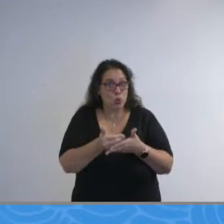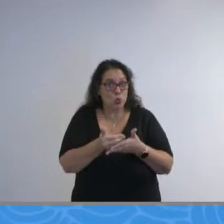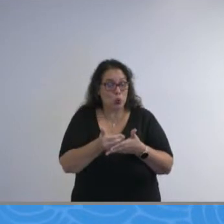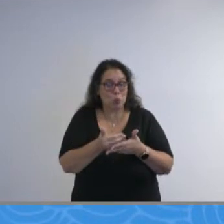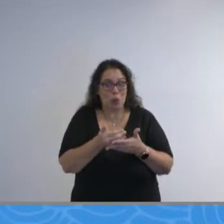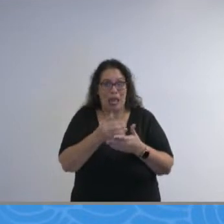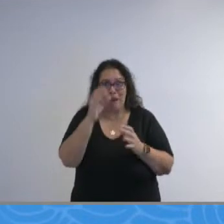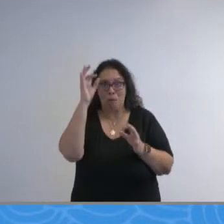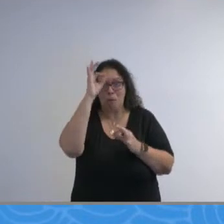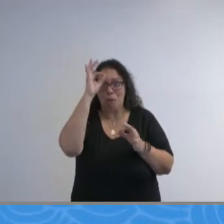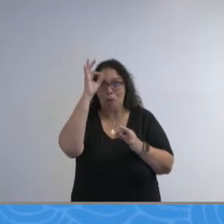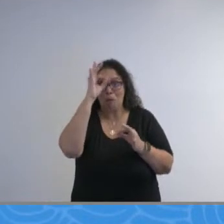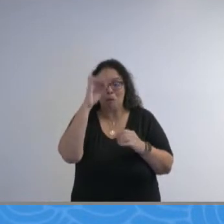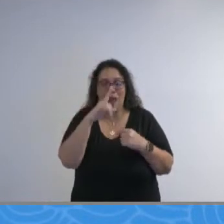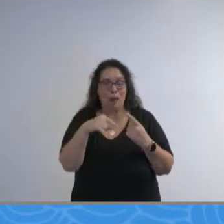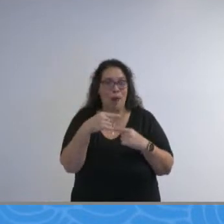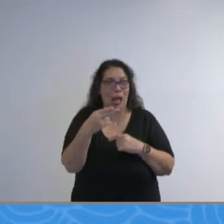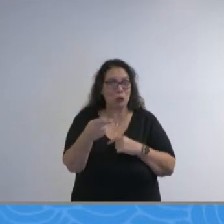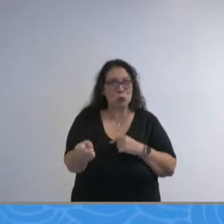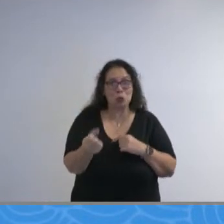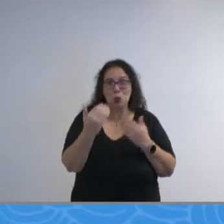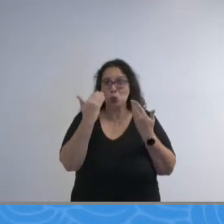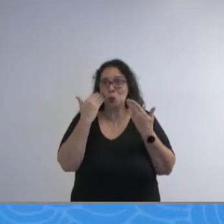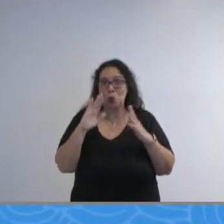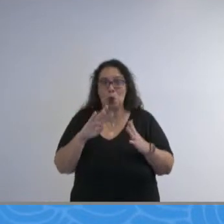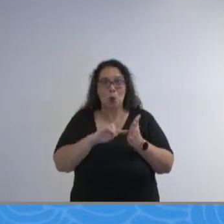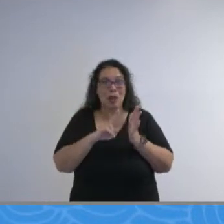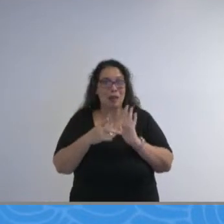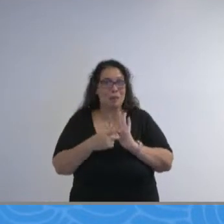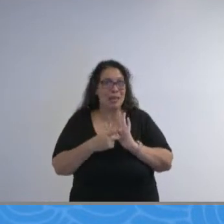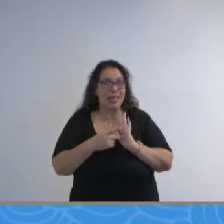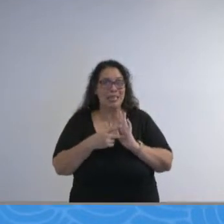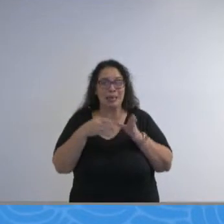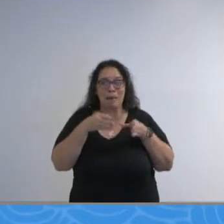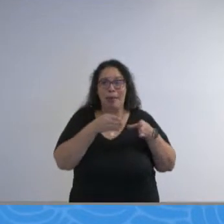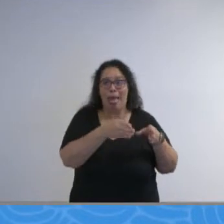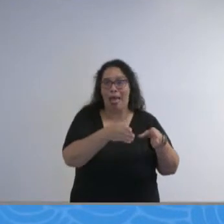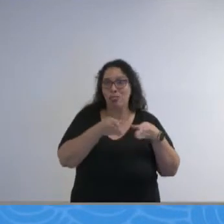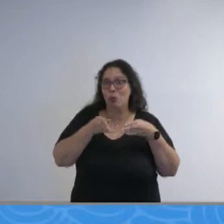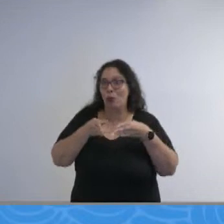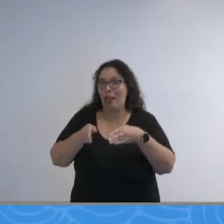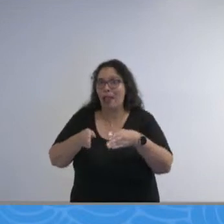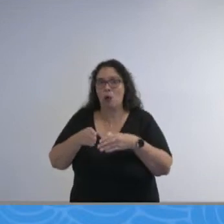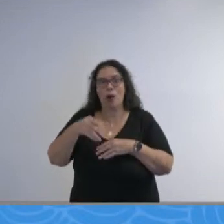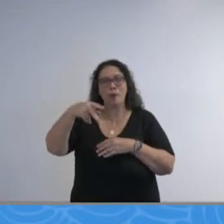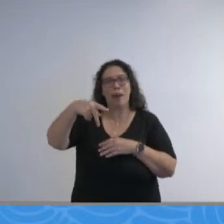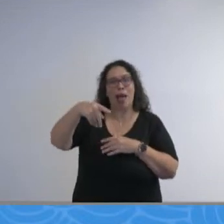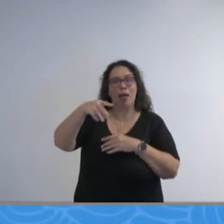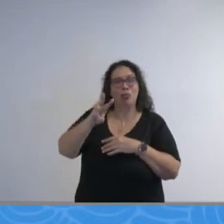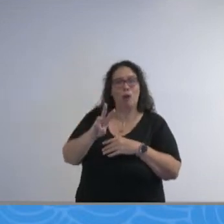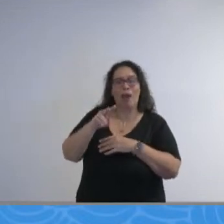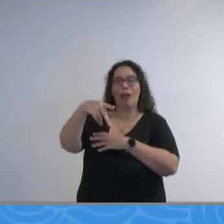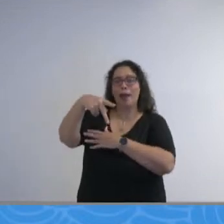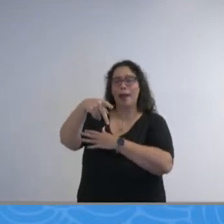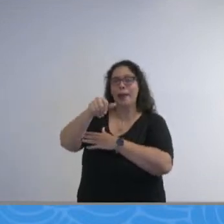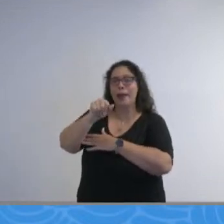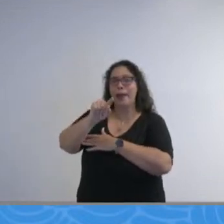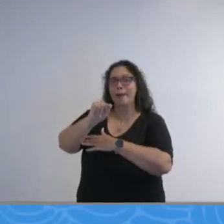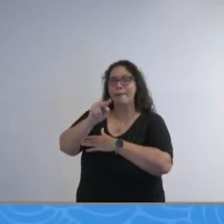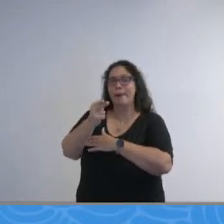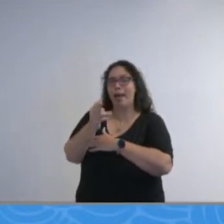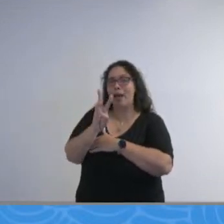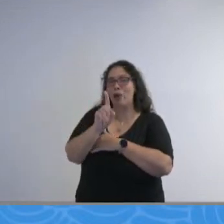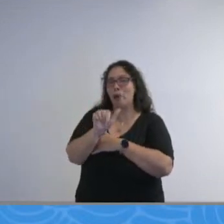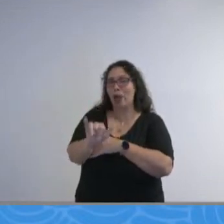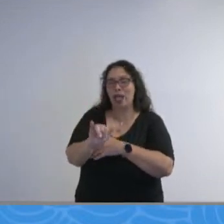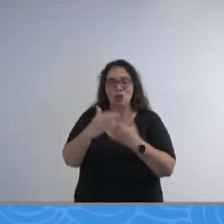know anything about the high schools, you don't know what a pathway is, you don't even know, what's offered at your high school or any